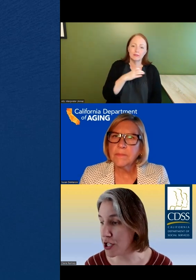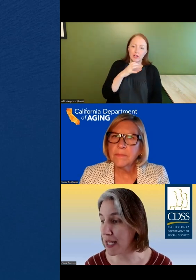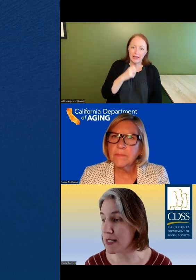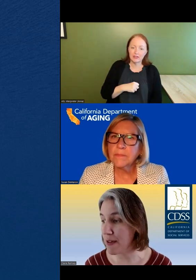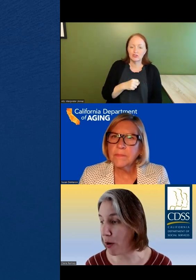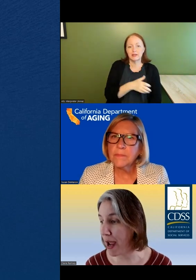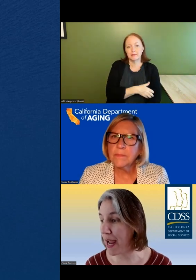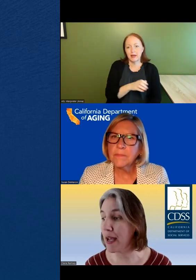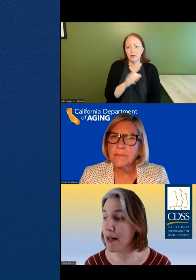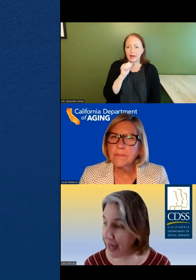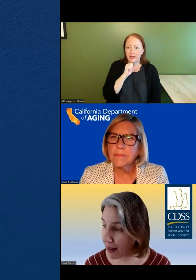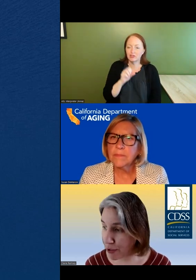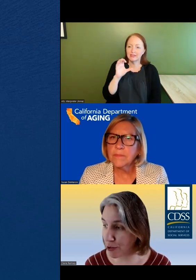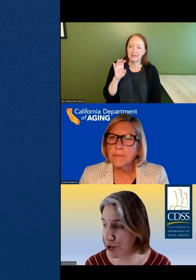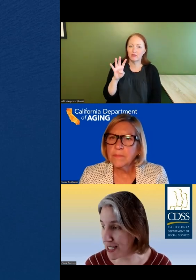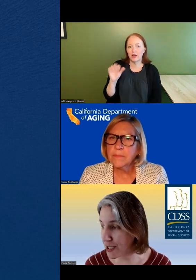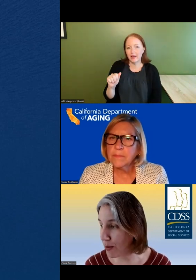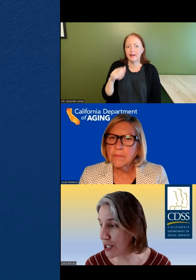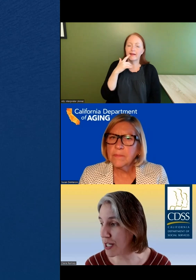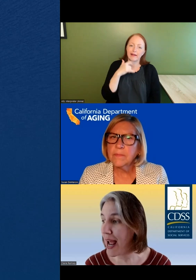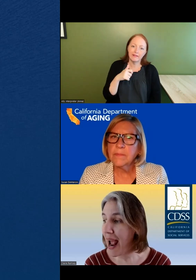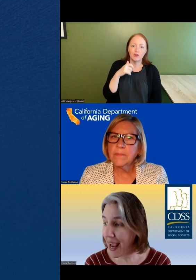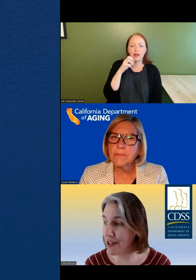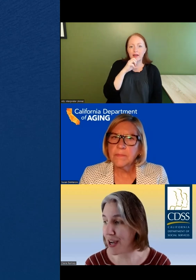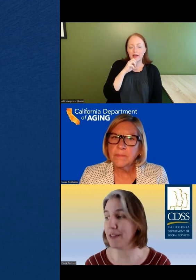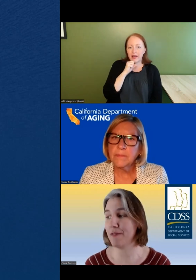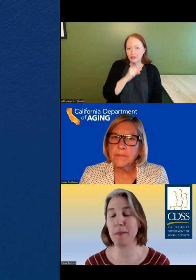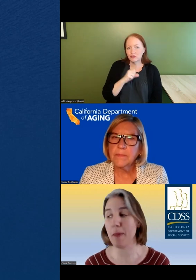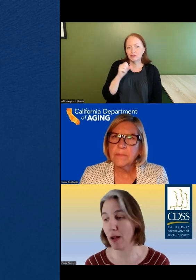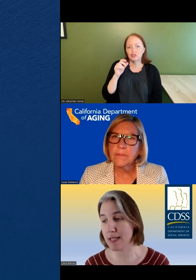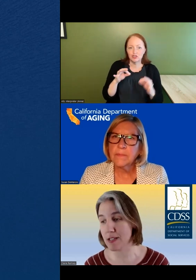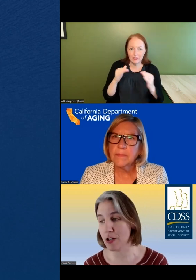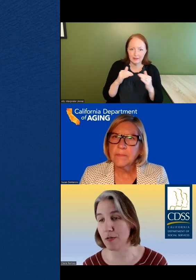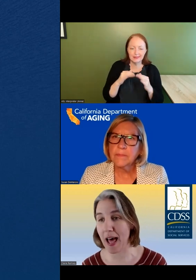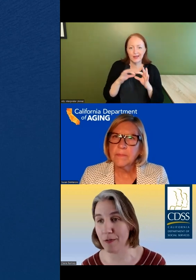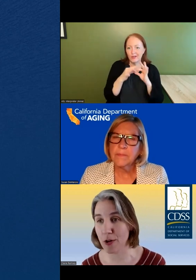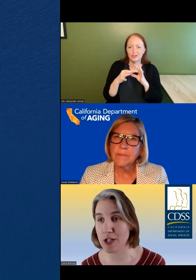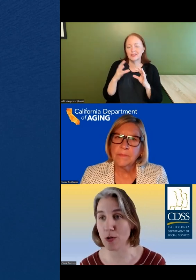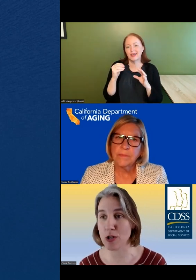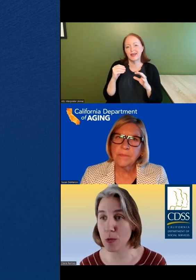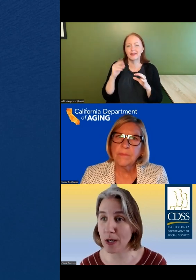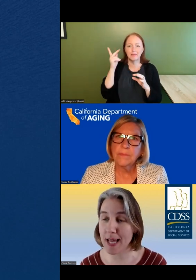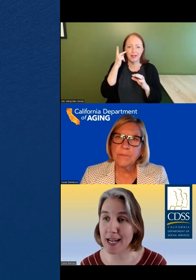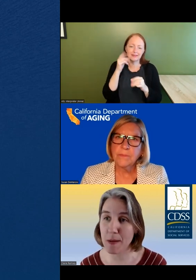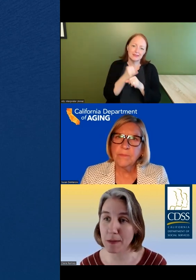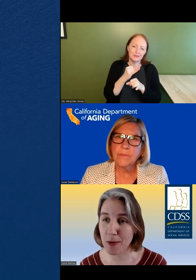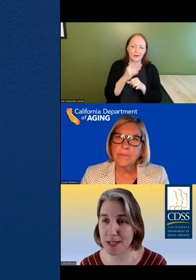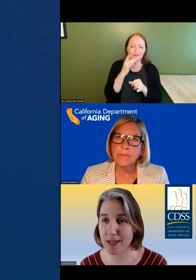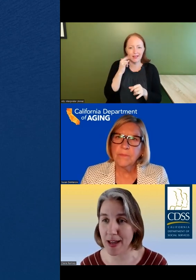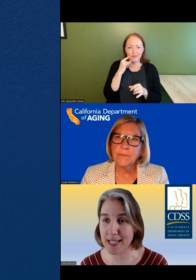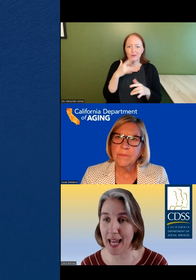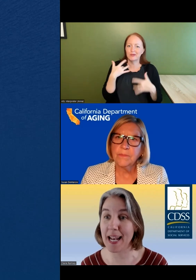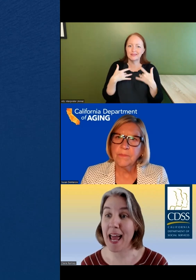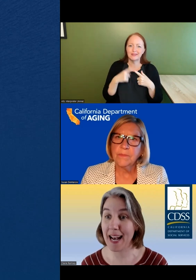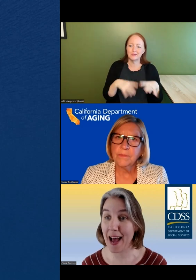Empowered Aging, C4A, the California Elder Justice Coalition, and the Child and Family Policy Institute of California. So we're super excited to be able to host